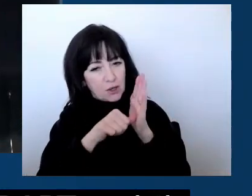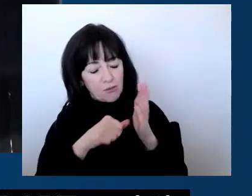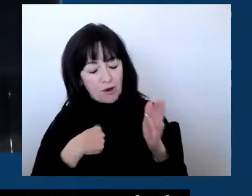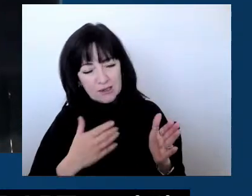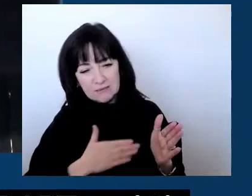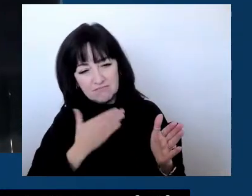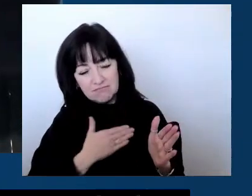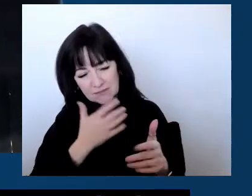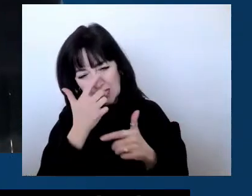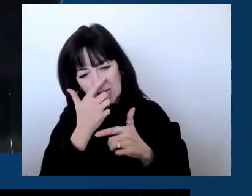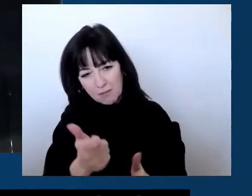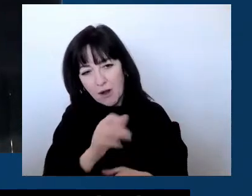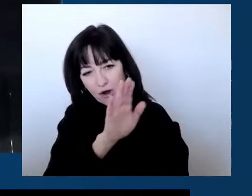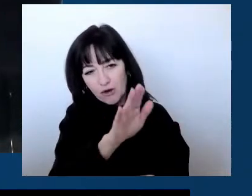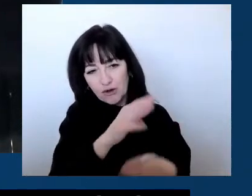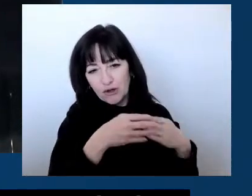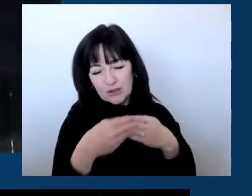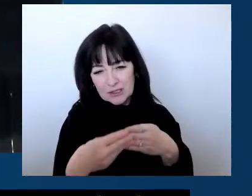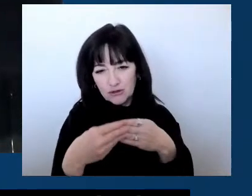your leadership.